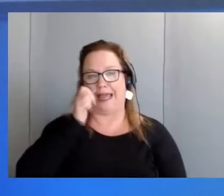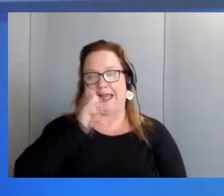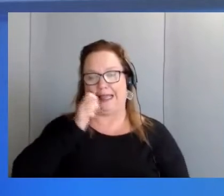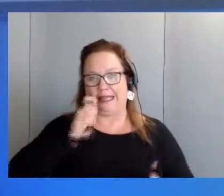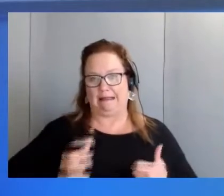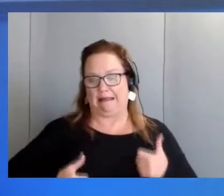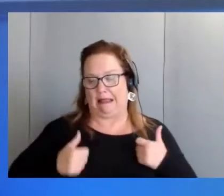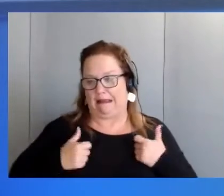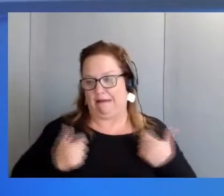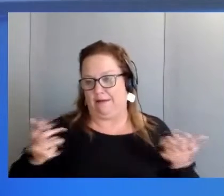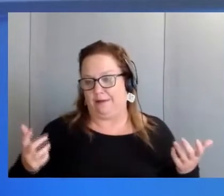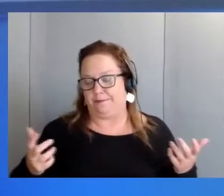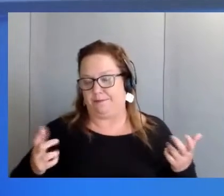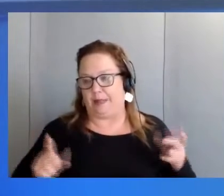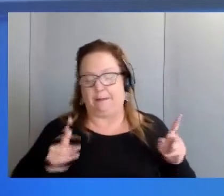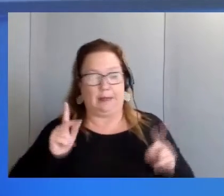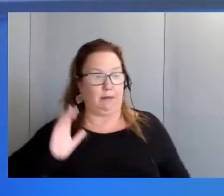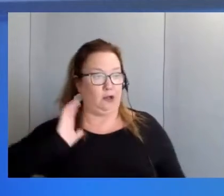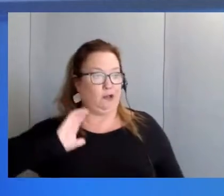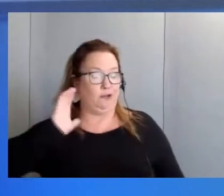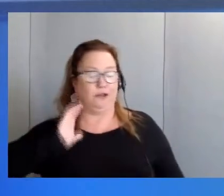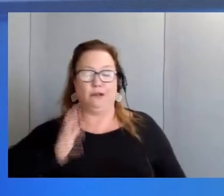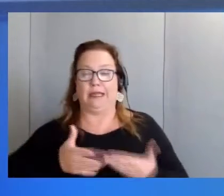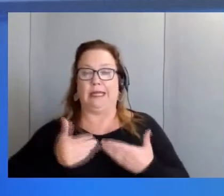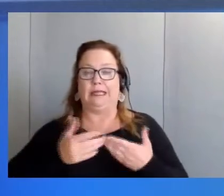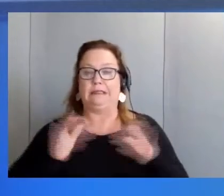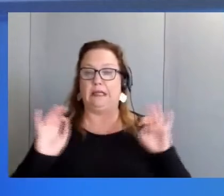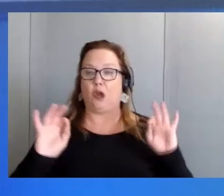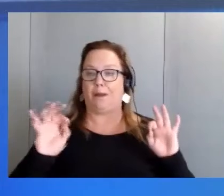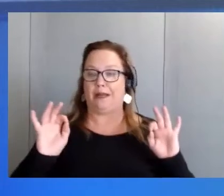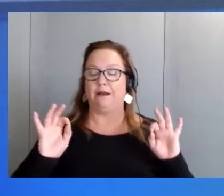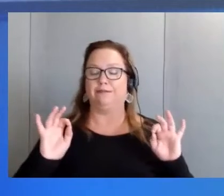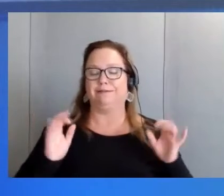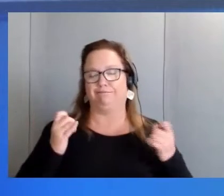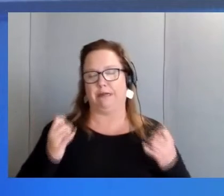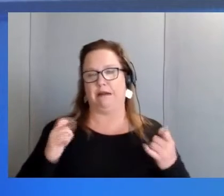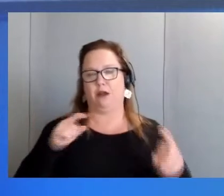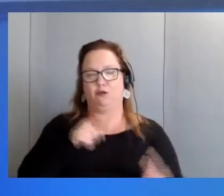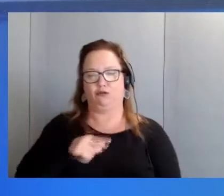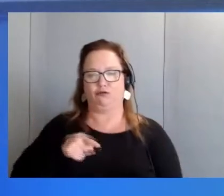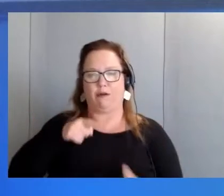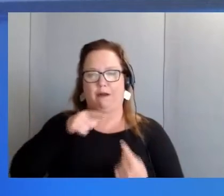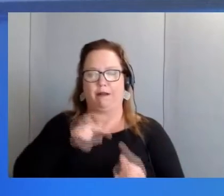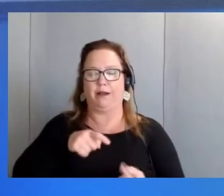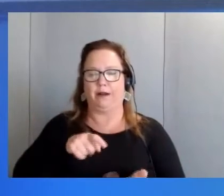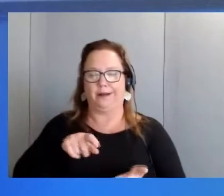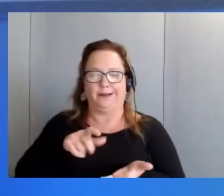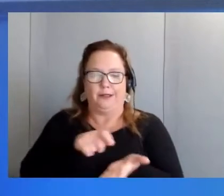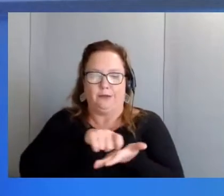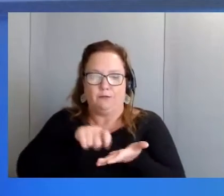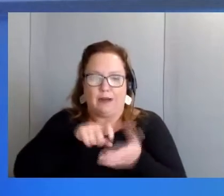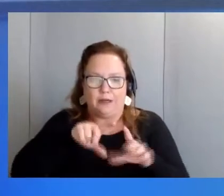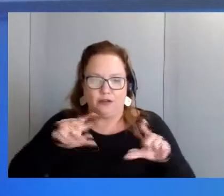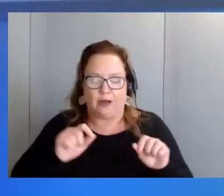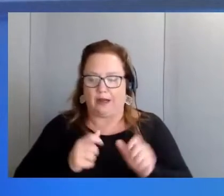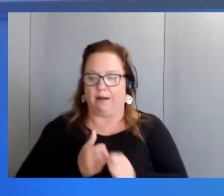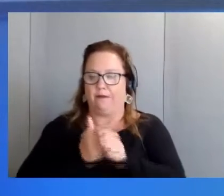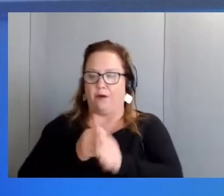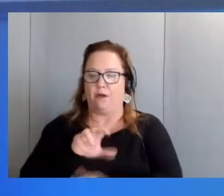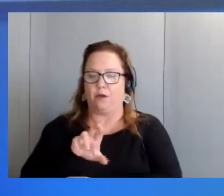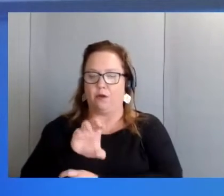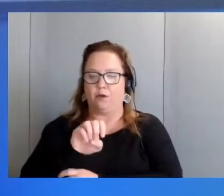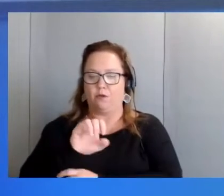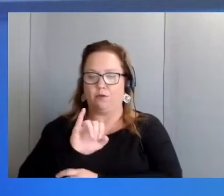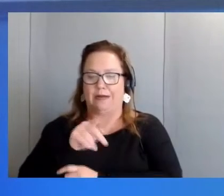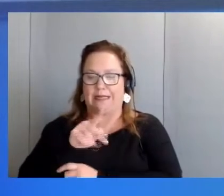things people used to do very easily, now they're struggling to do. Balancing the checkbook, following recipes, things like that. That's dementia.